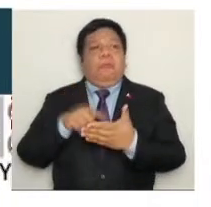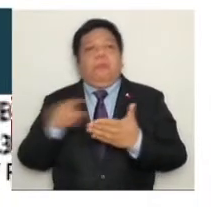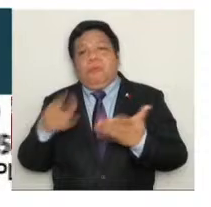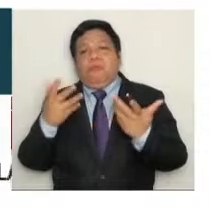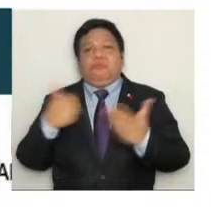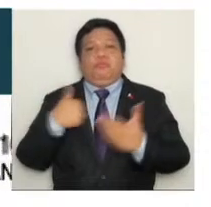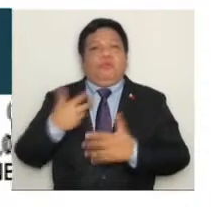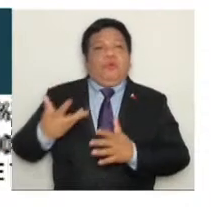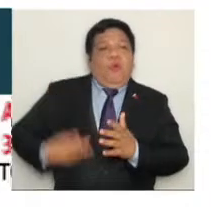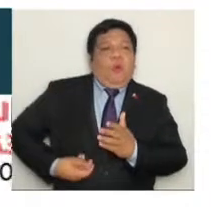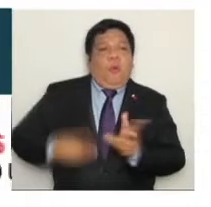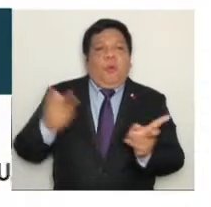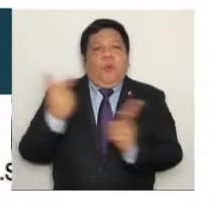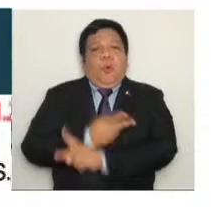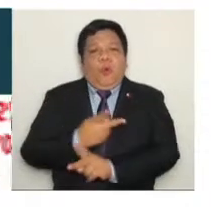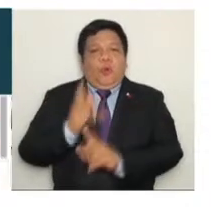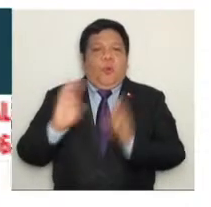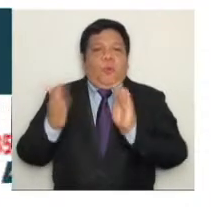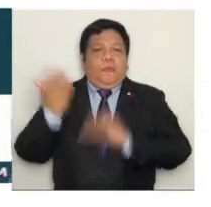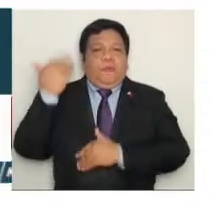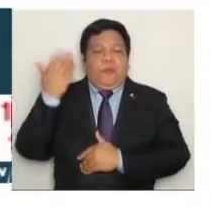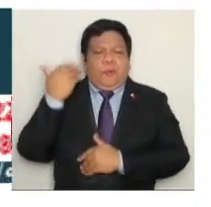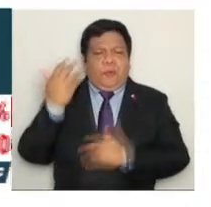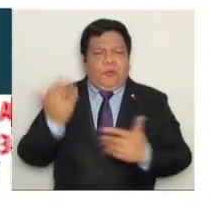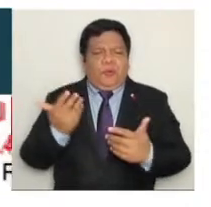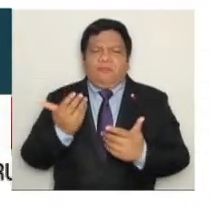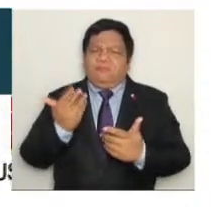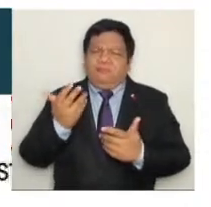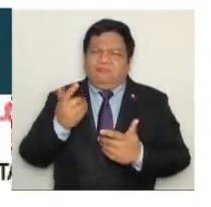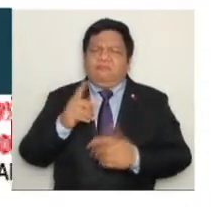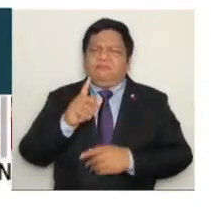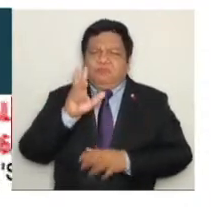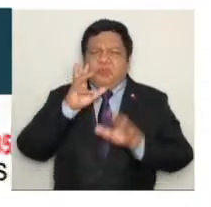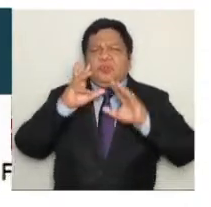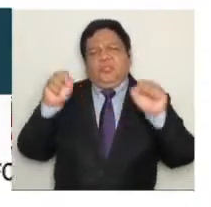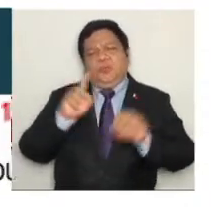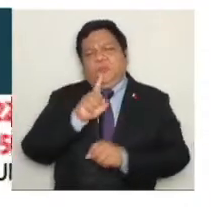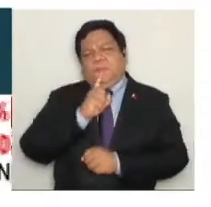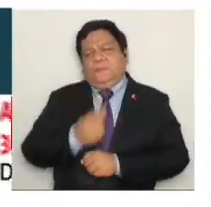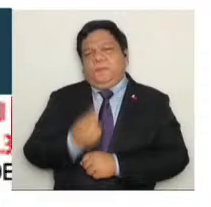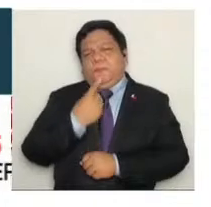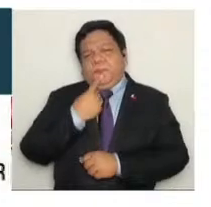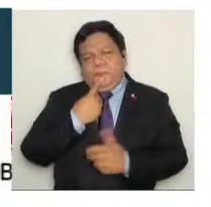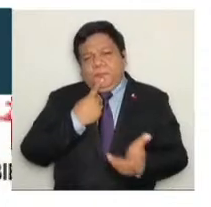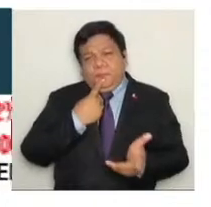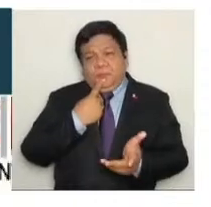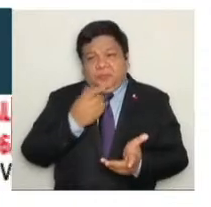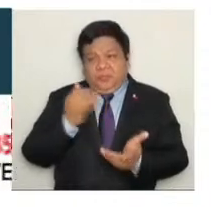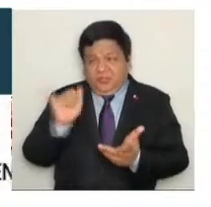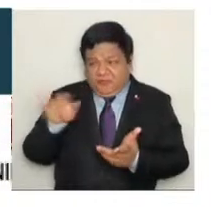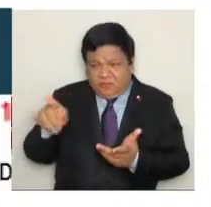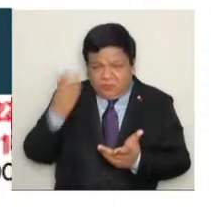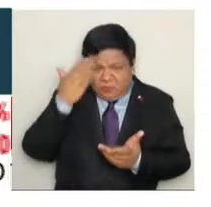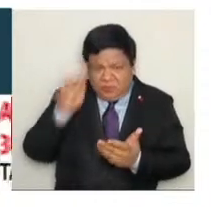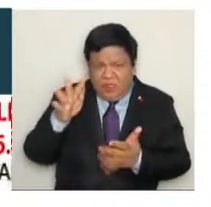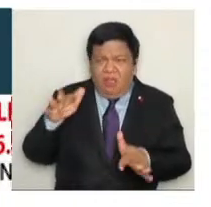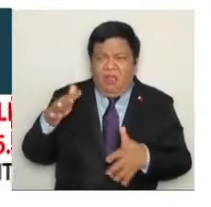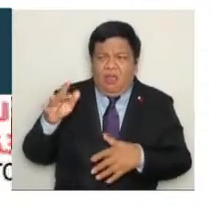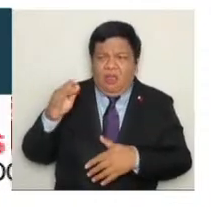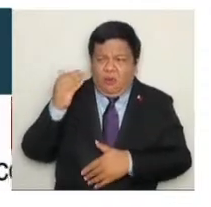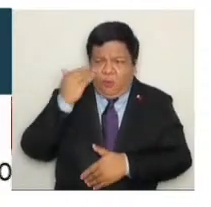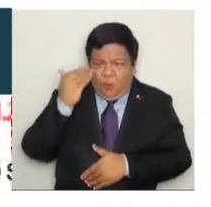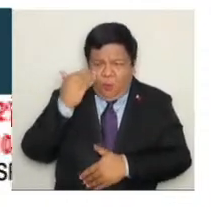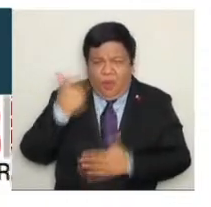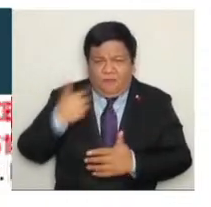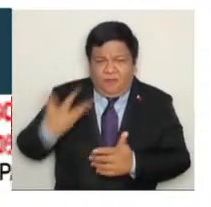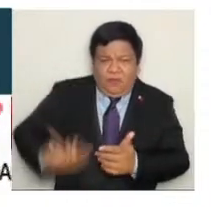than it was. No? So the president's sentiment was, if he knew there was corruption and he knew very well that he would not